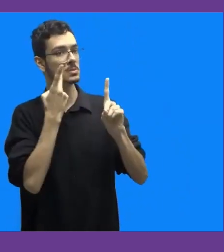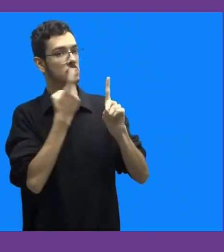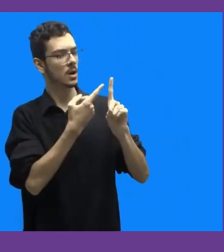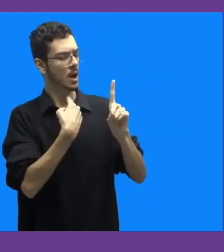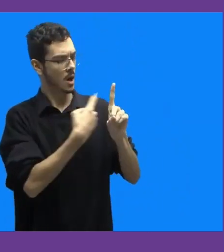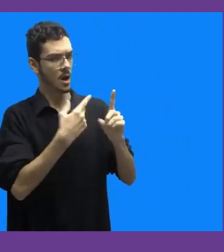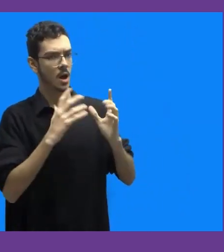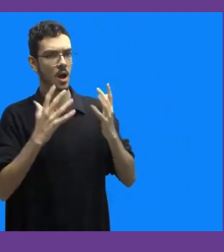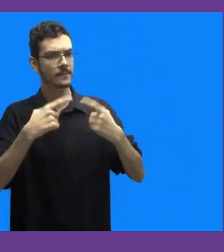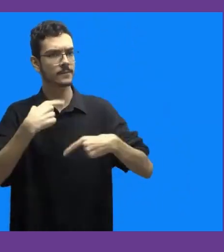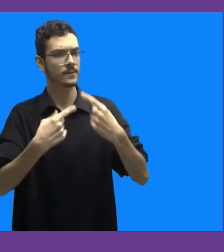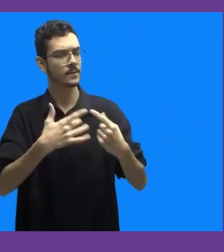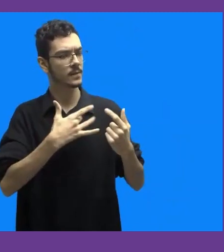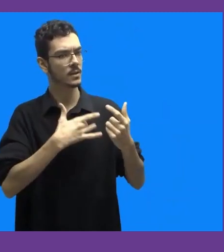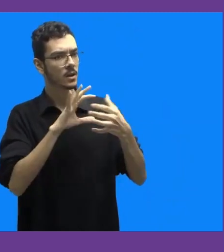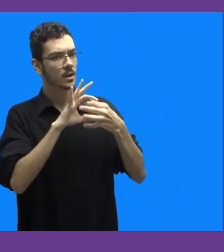produced new things, new